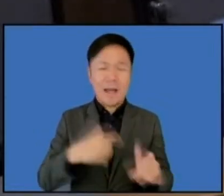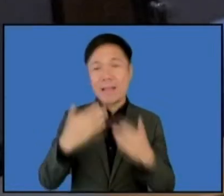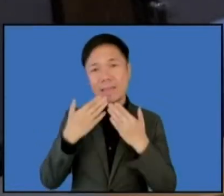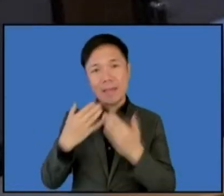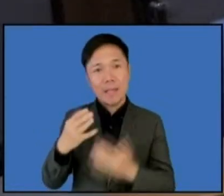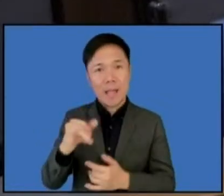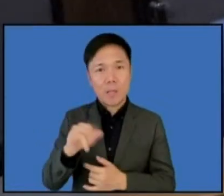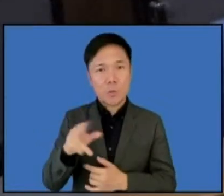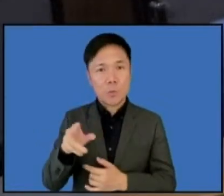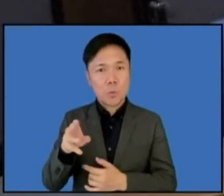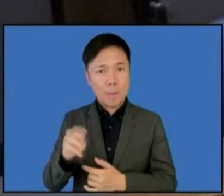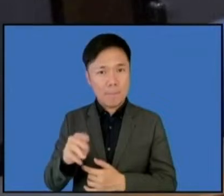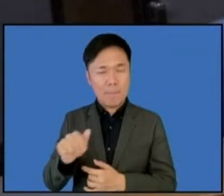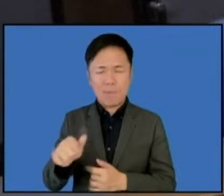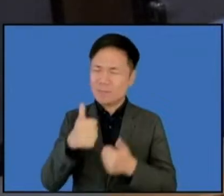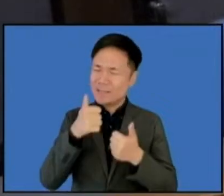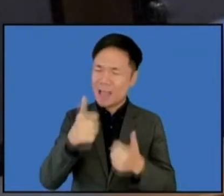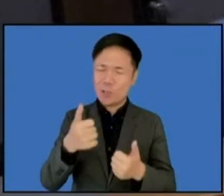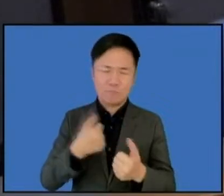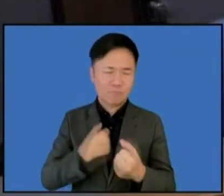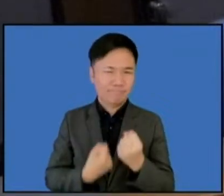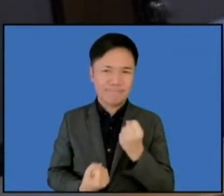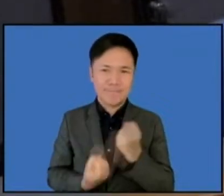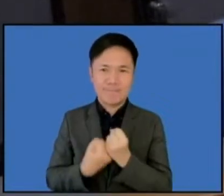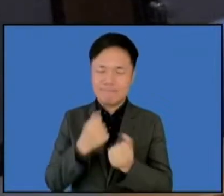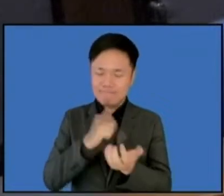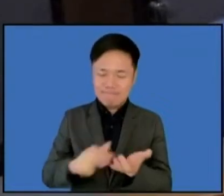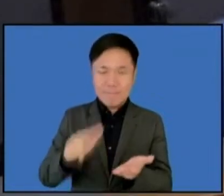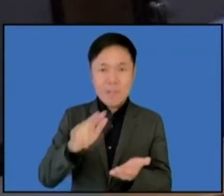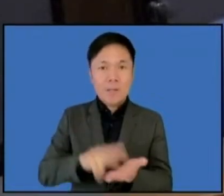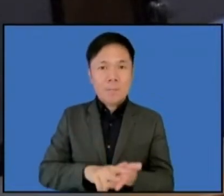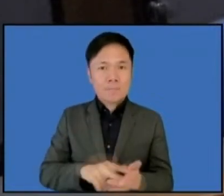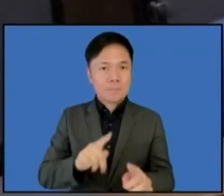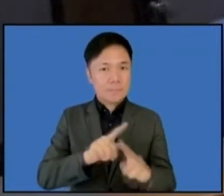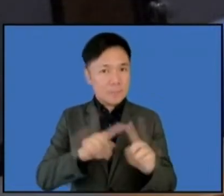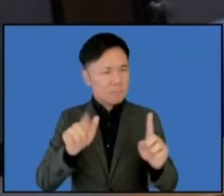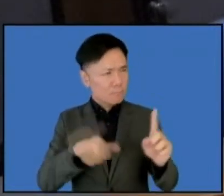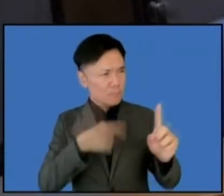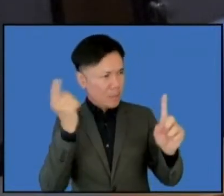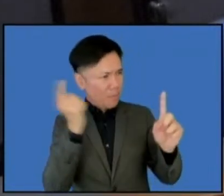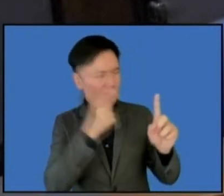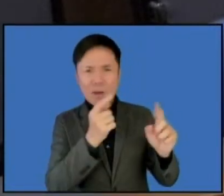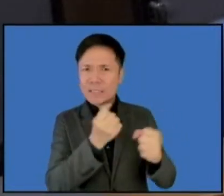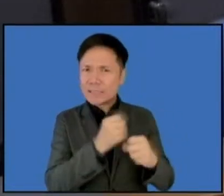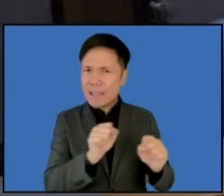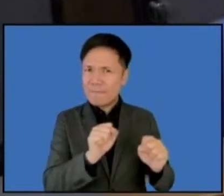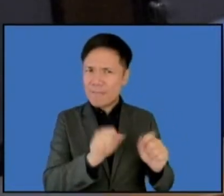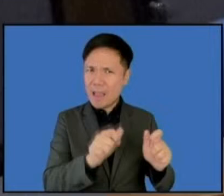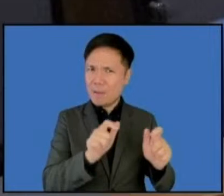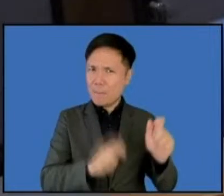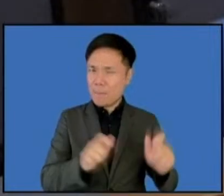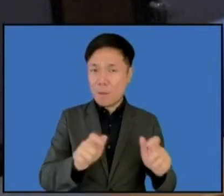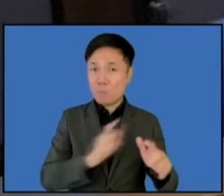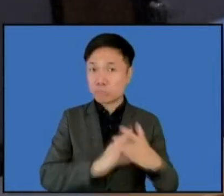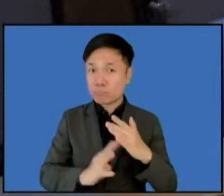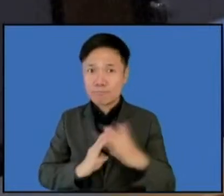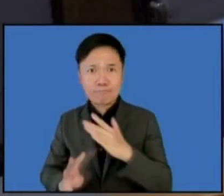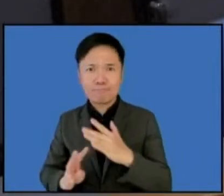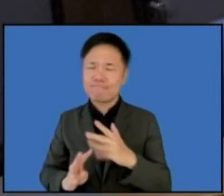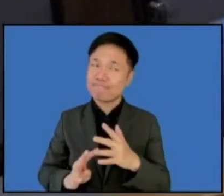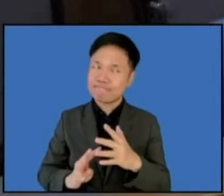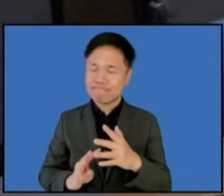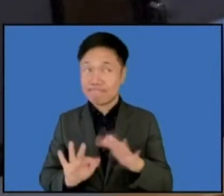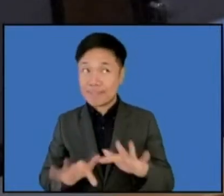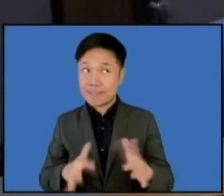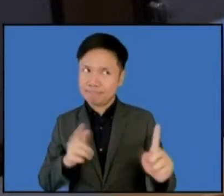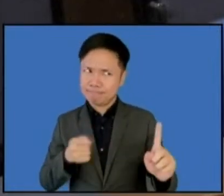However, we have experienced some challenges in achieving the goal of safe, orderly, and regular migration. To reach